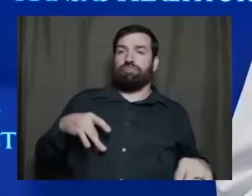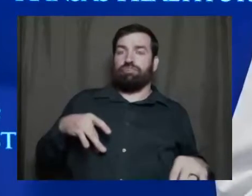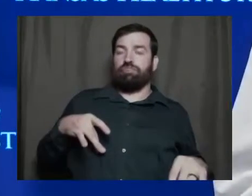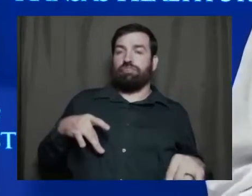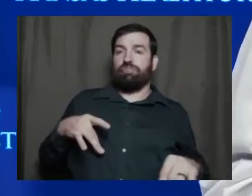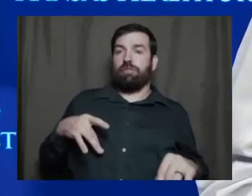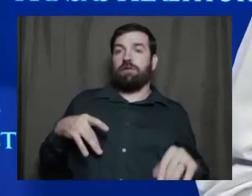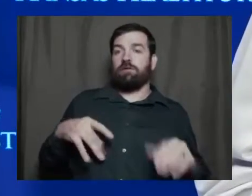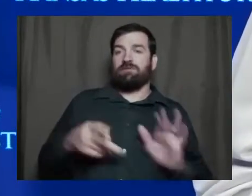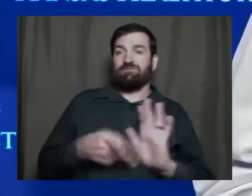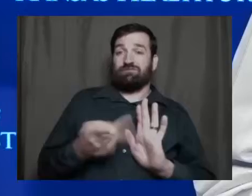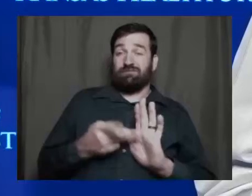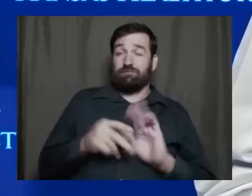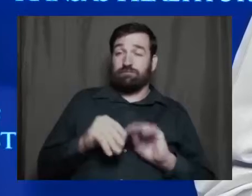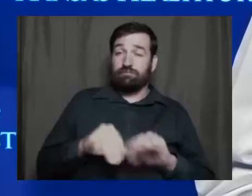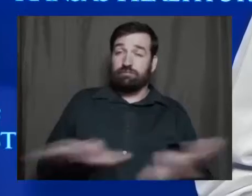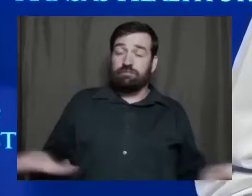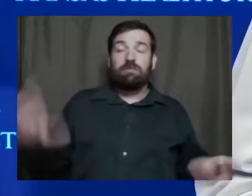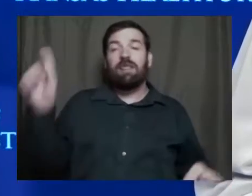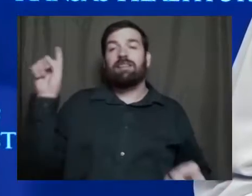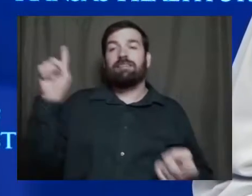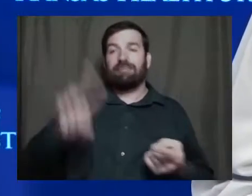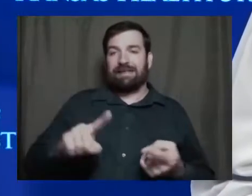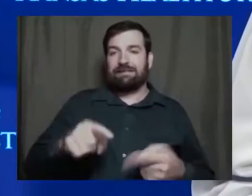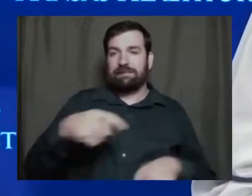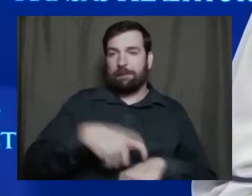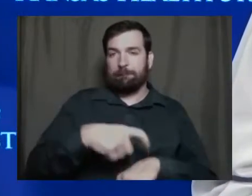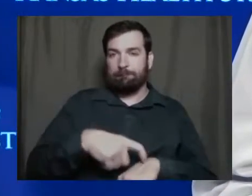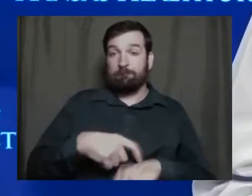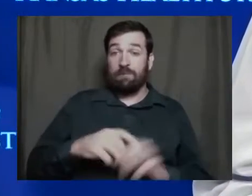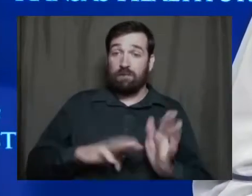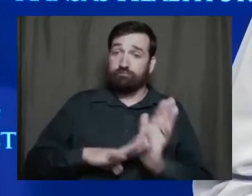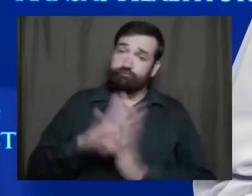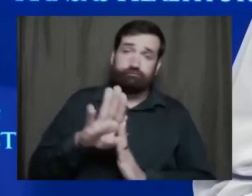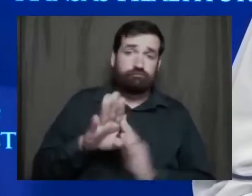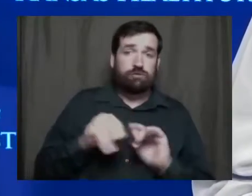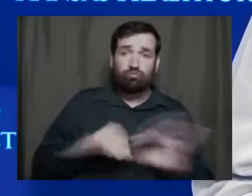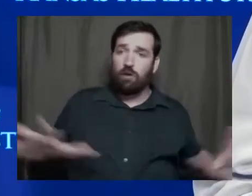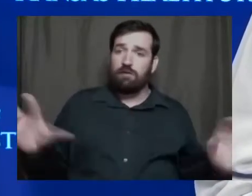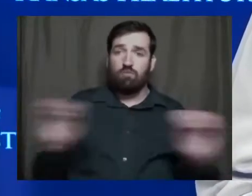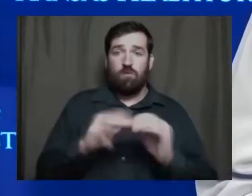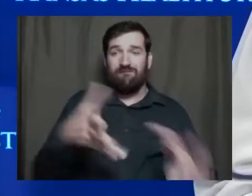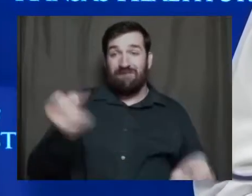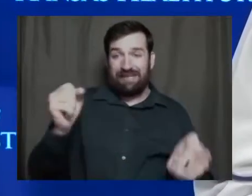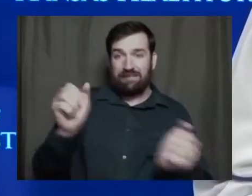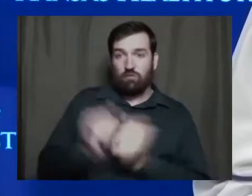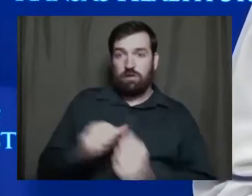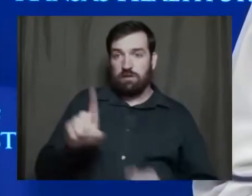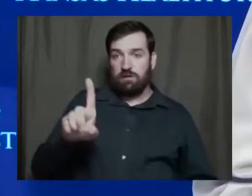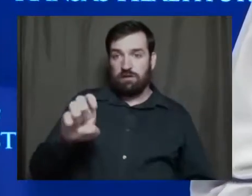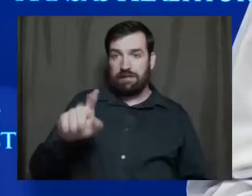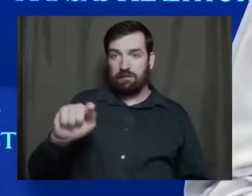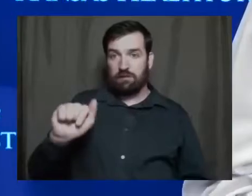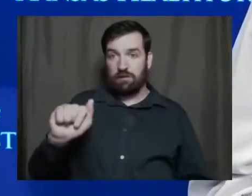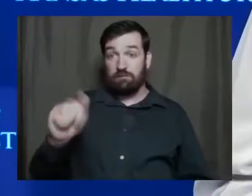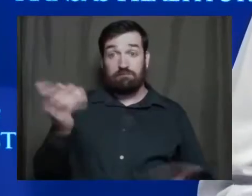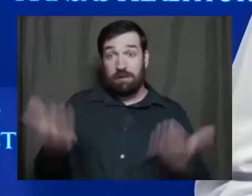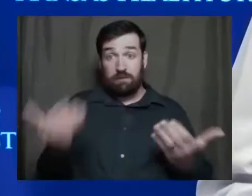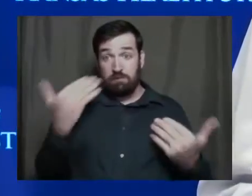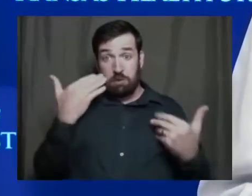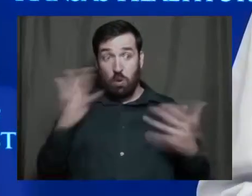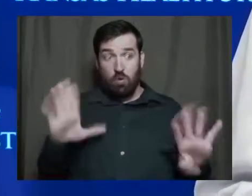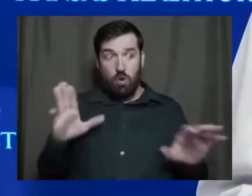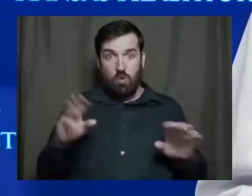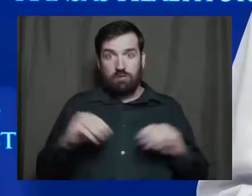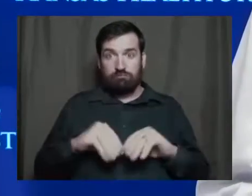much shorter with the Delta variant. It ramps up much more rapidly. And so you may even not know that anybody else is sick around you, and you could already